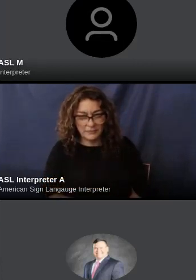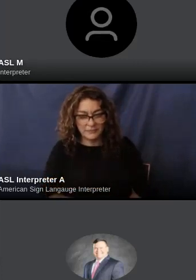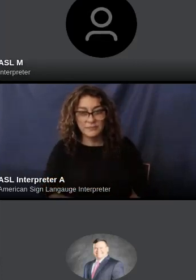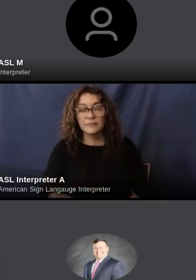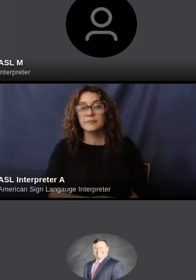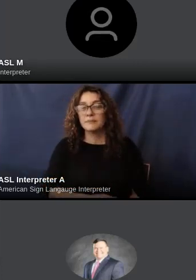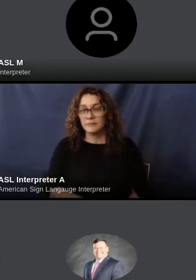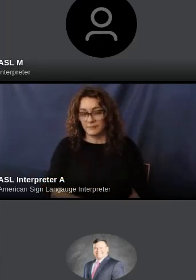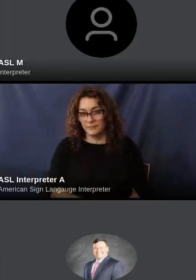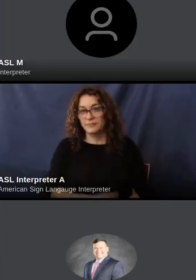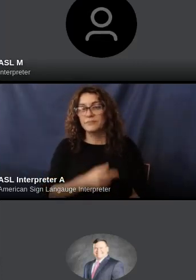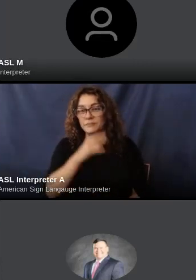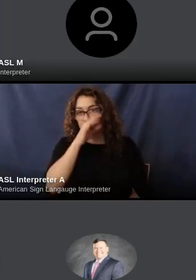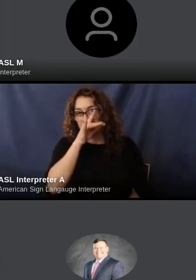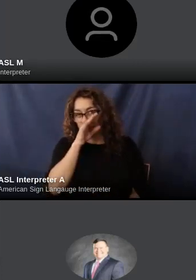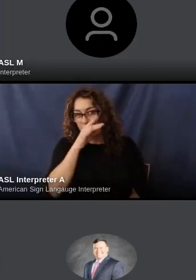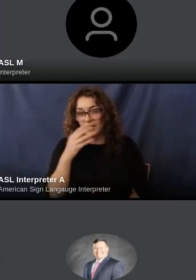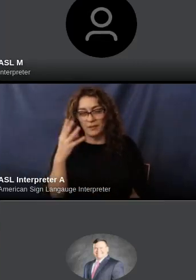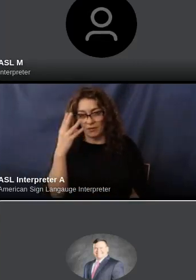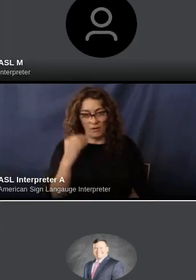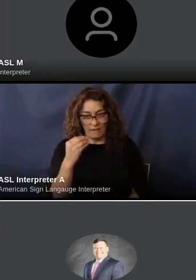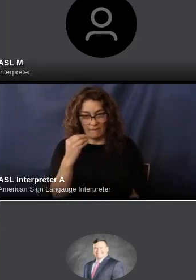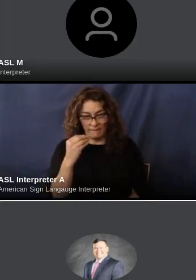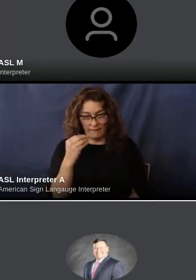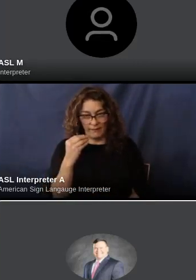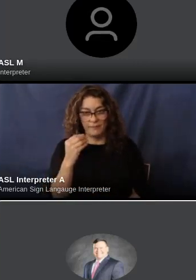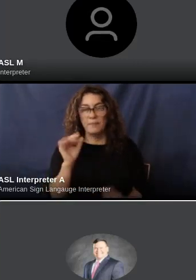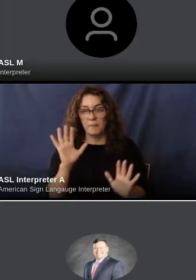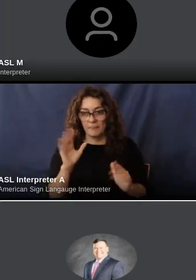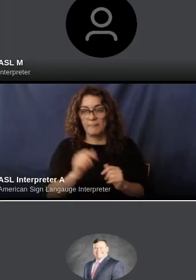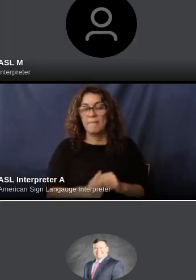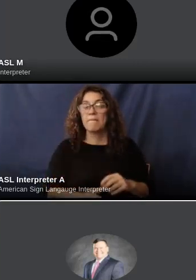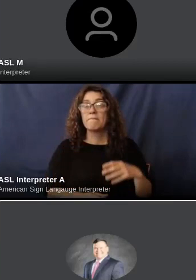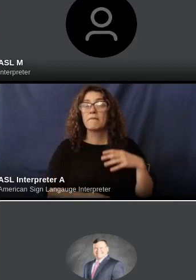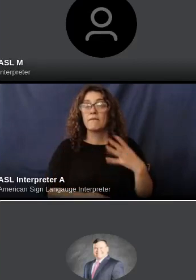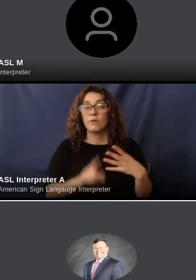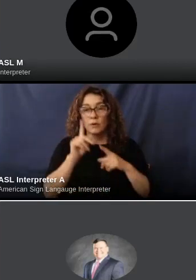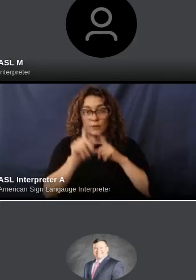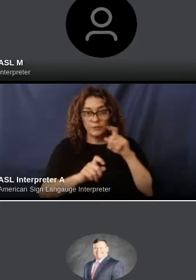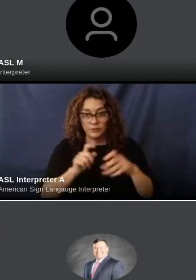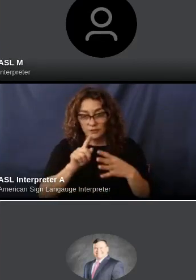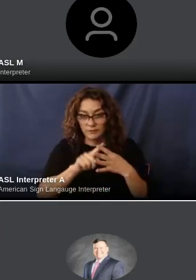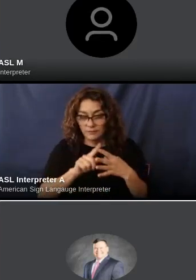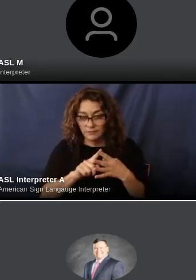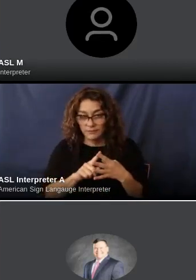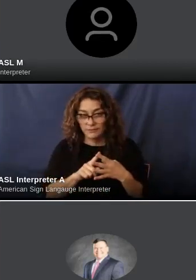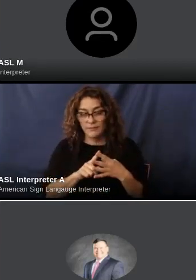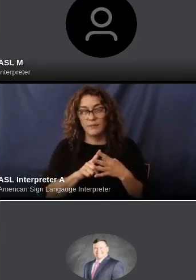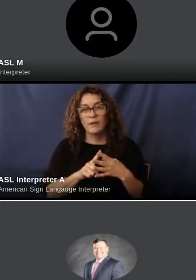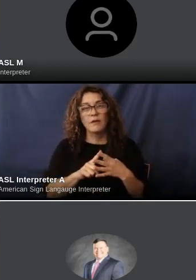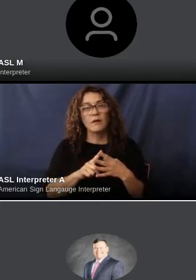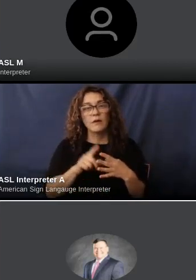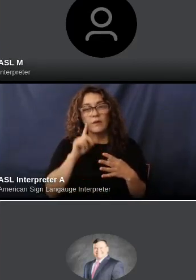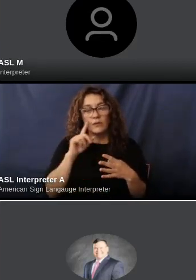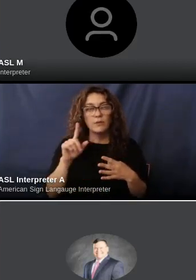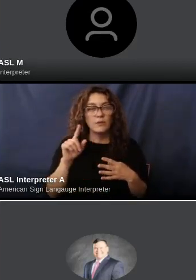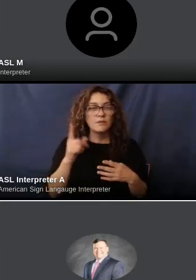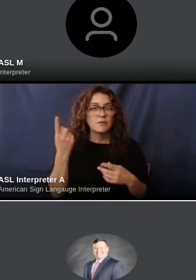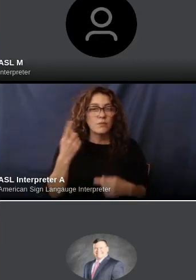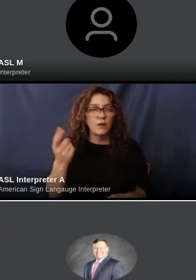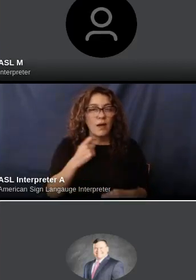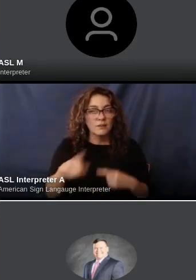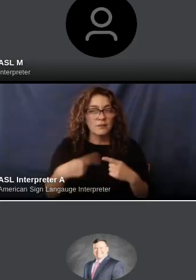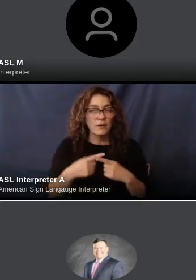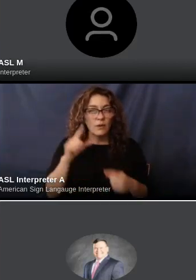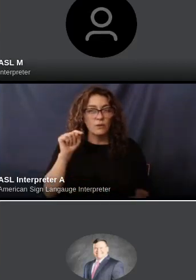Absolutely, Sarah. And so we had a total of 4 questions. And so the first one was with regard to linking the tools. So what I did was